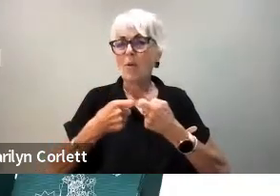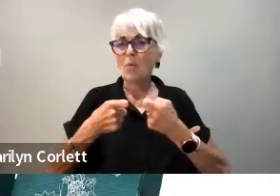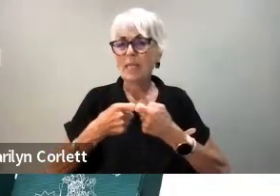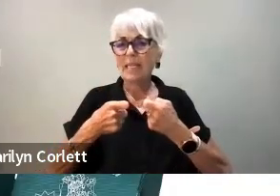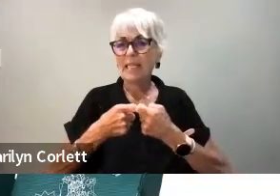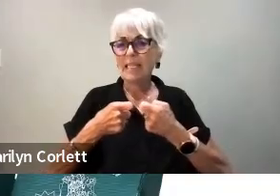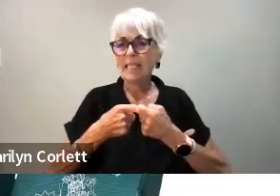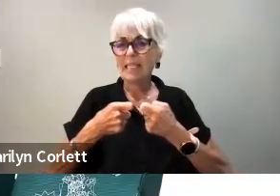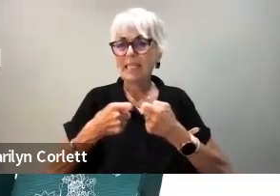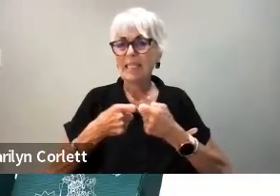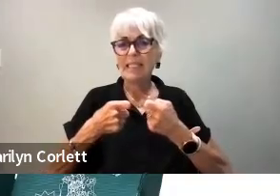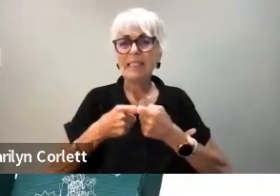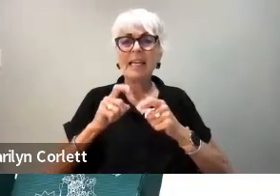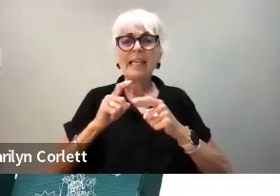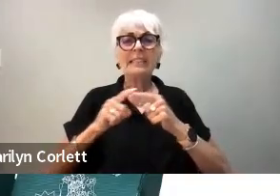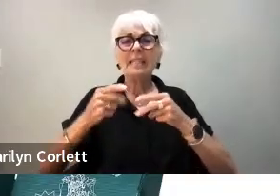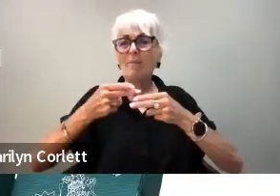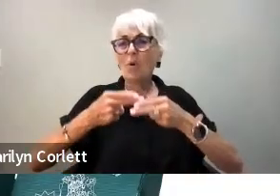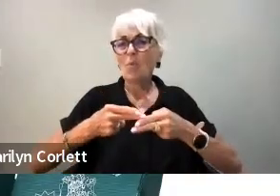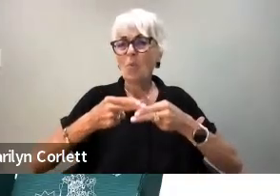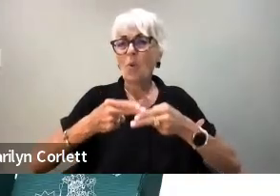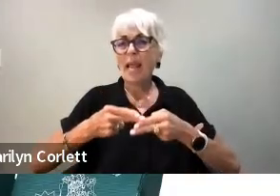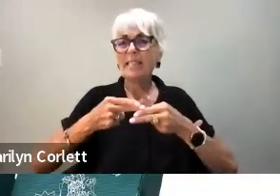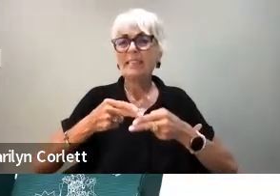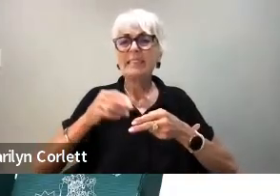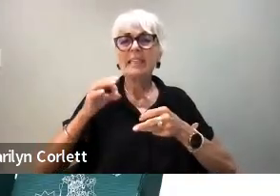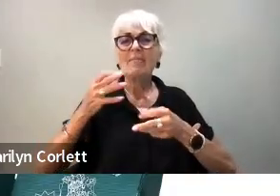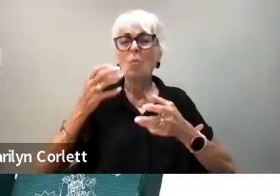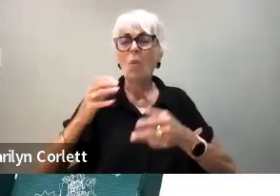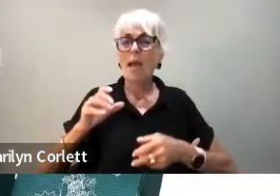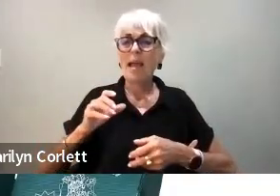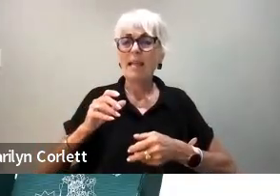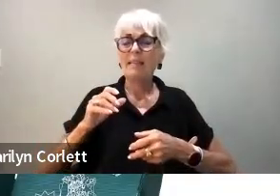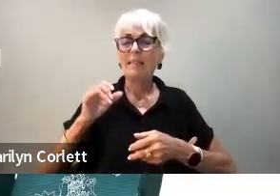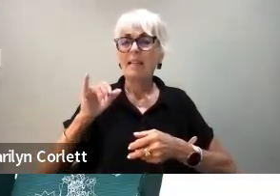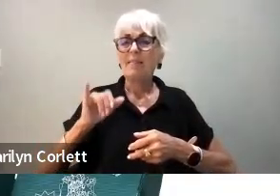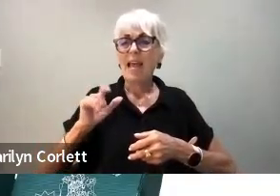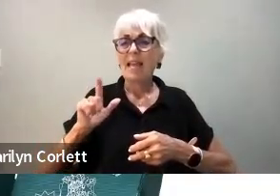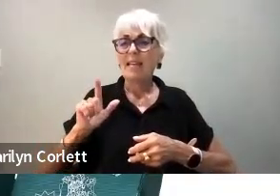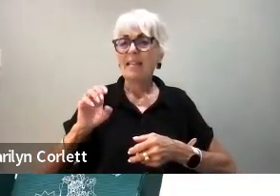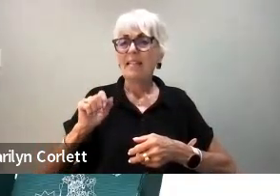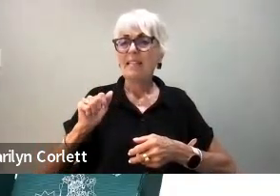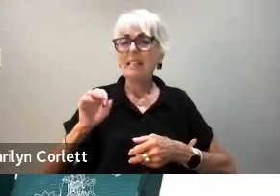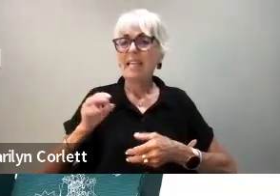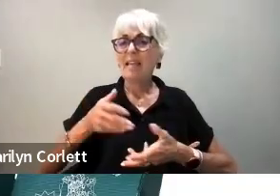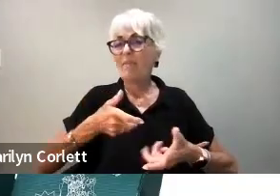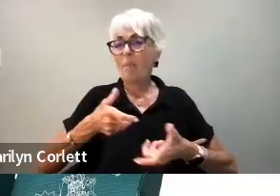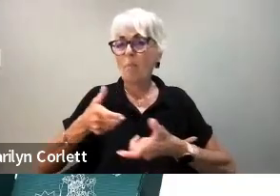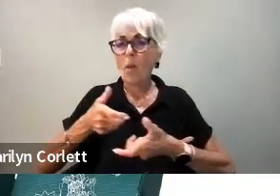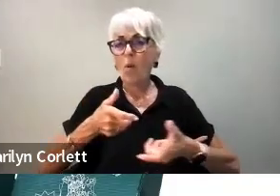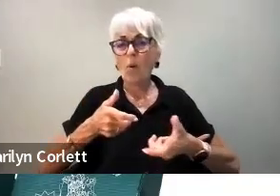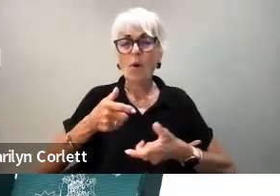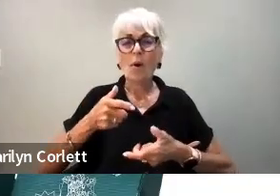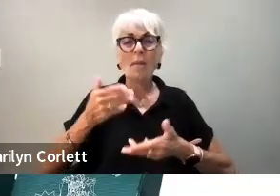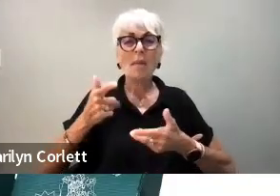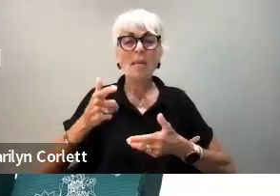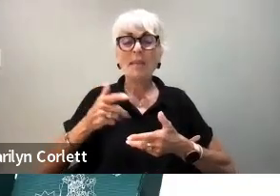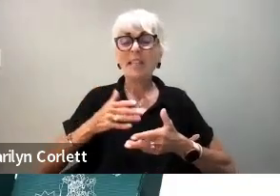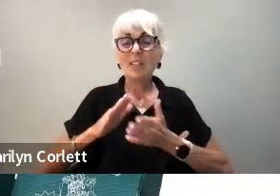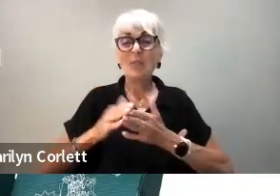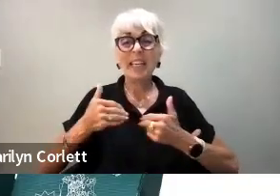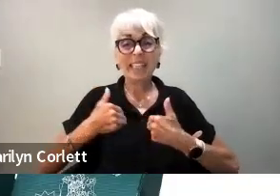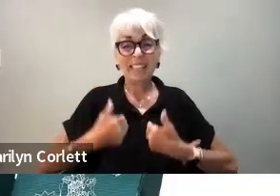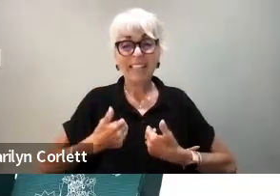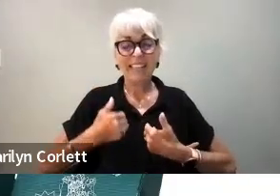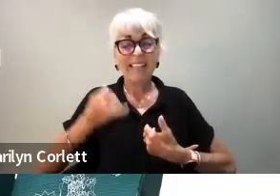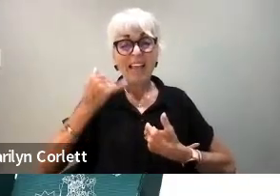operated, different weights. So if you're looking into getting a leaf blower and you might get fatigue holding something heavy, it's